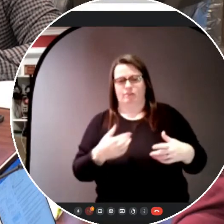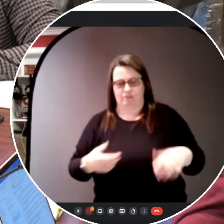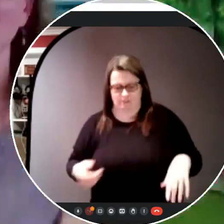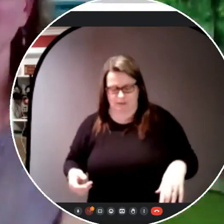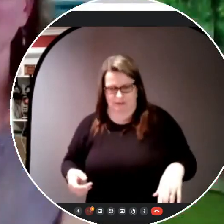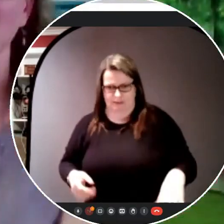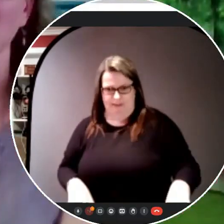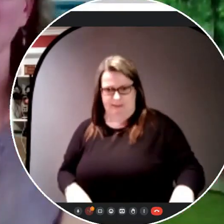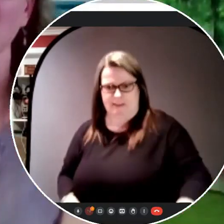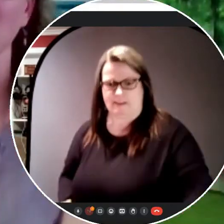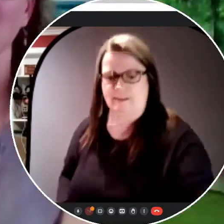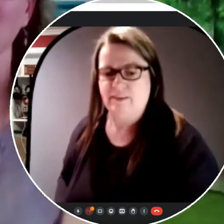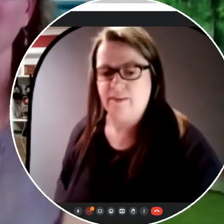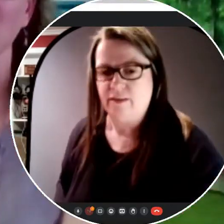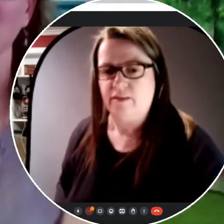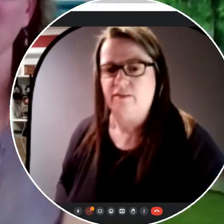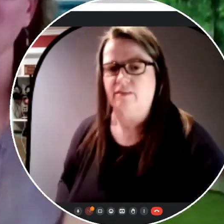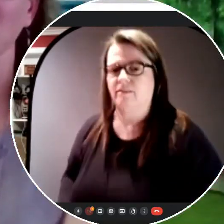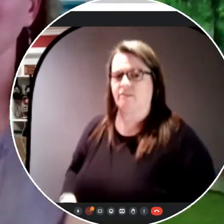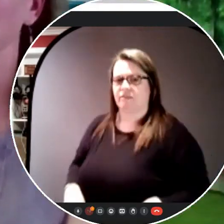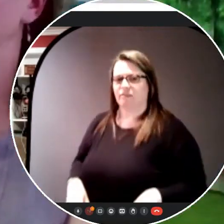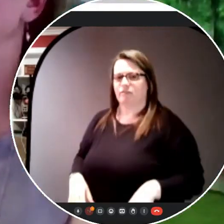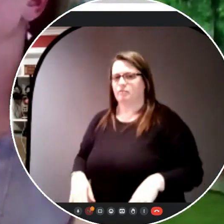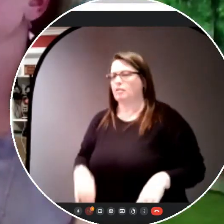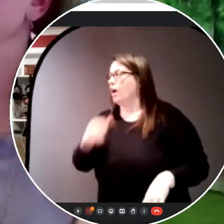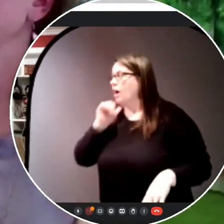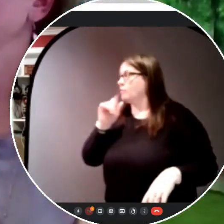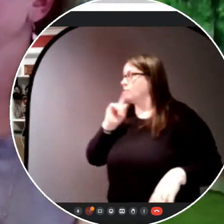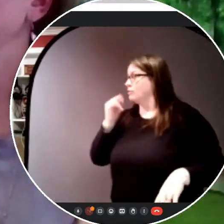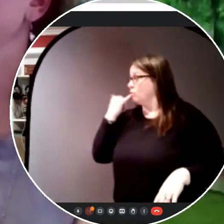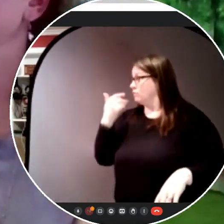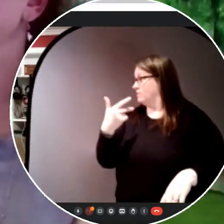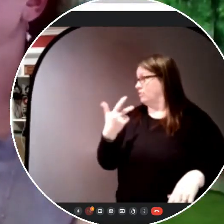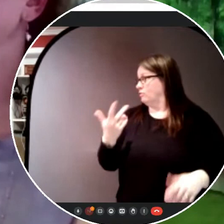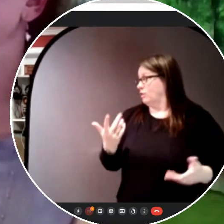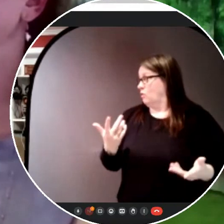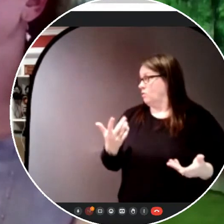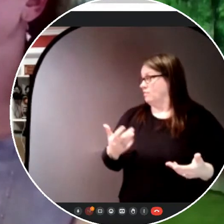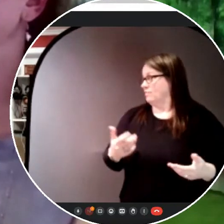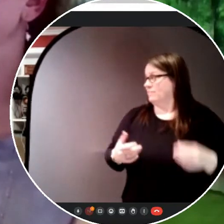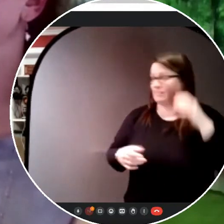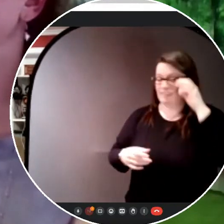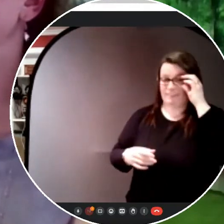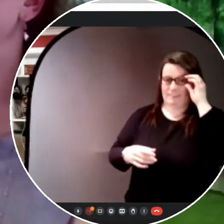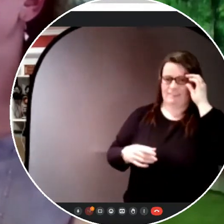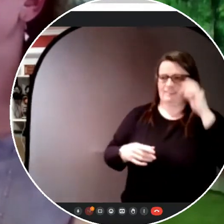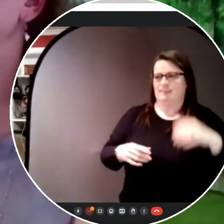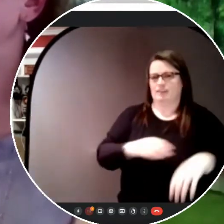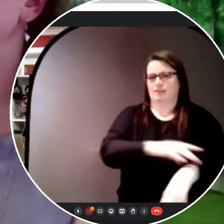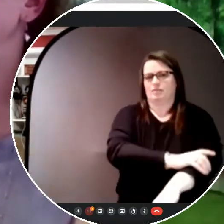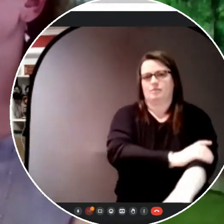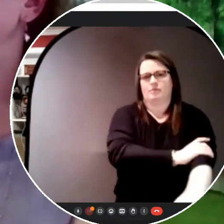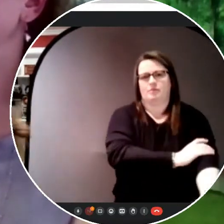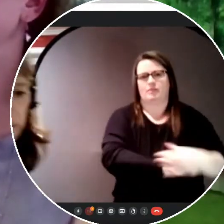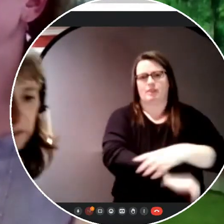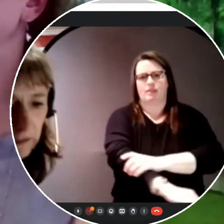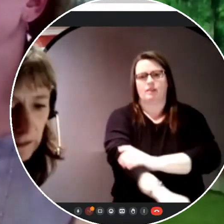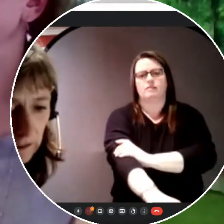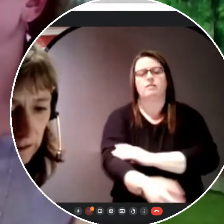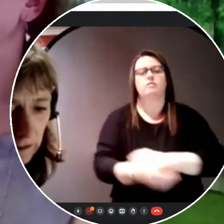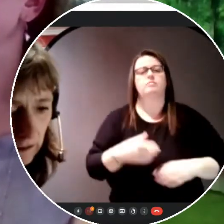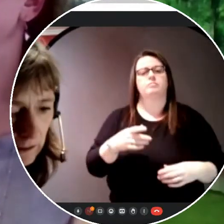well. There was a report written as well by Ryan Crocker, who's the president of the student council, the school council,